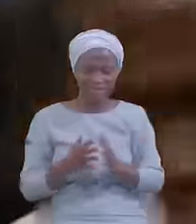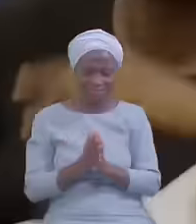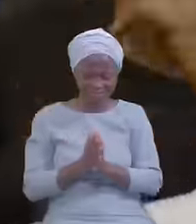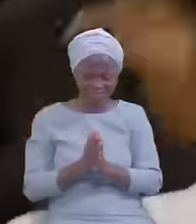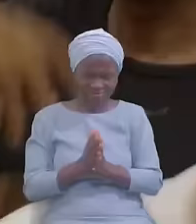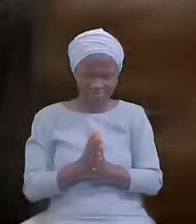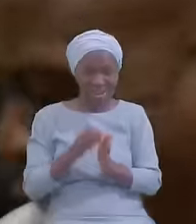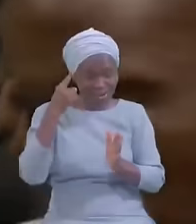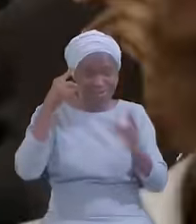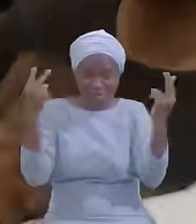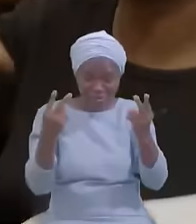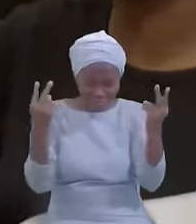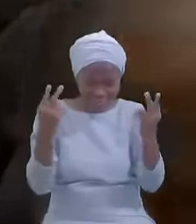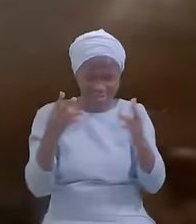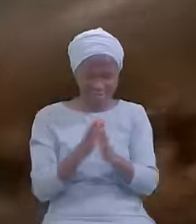for victory,